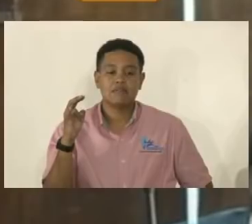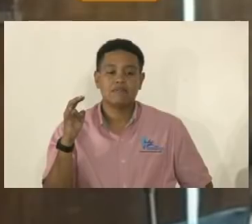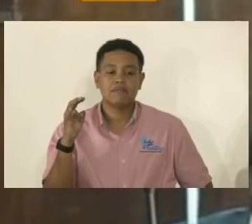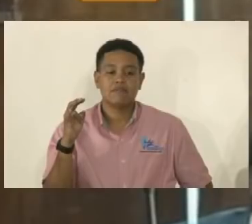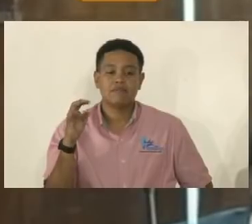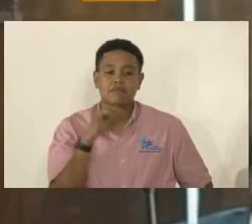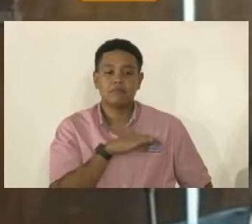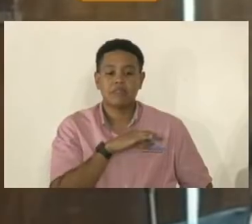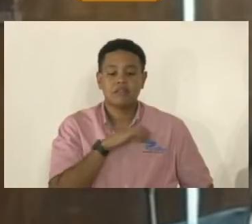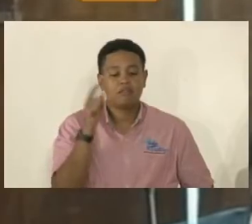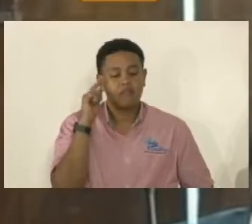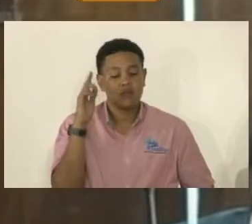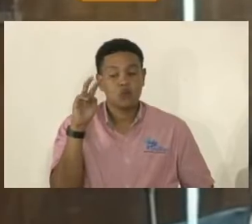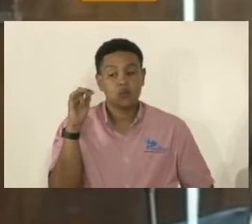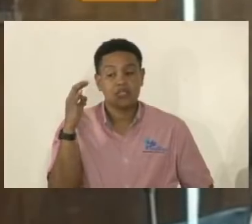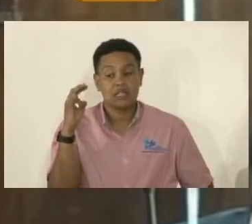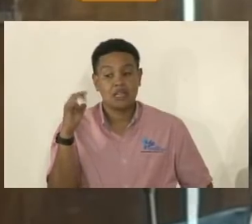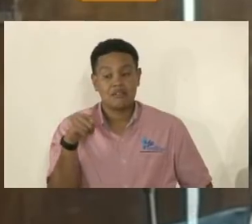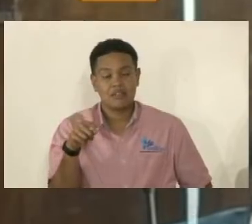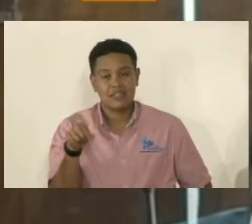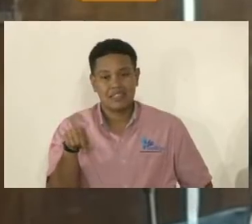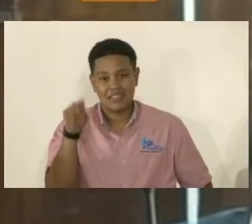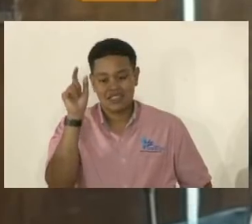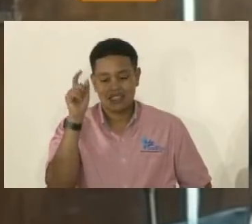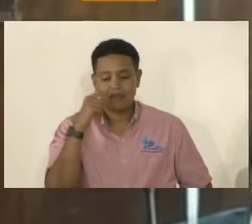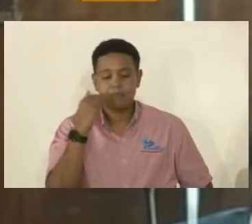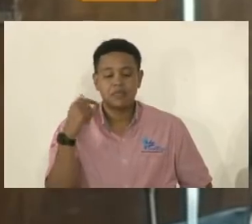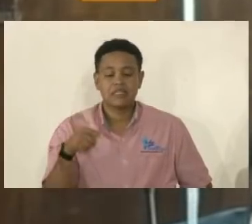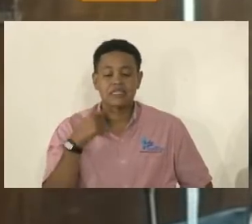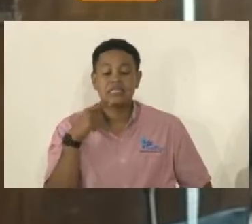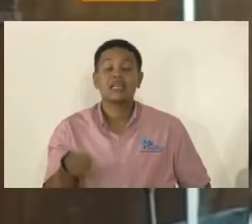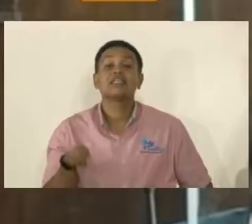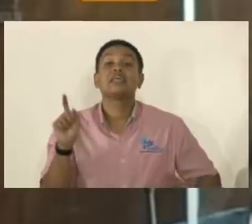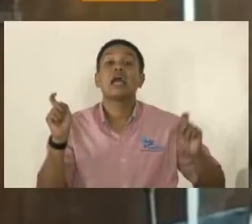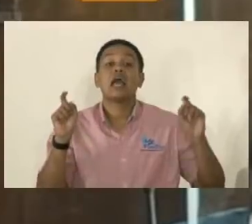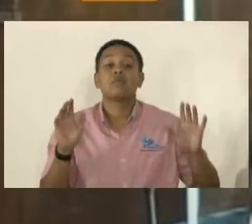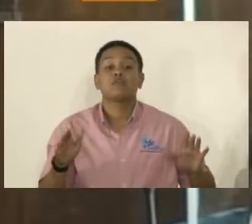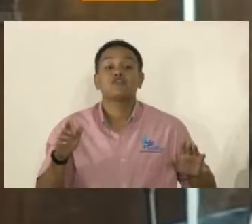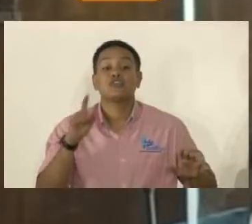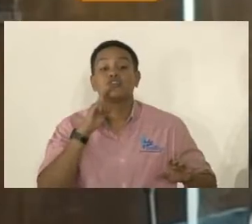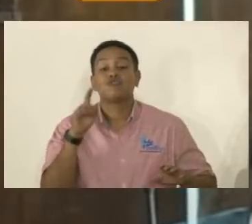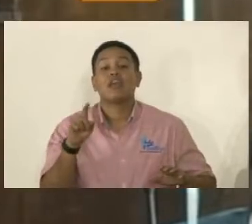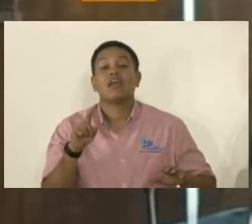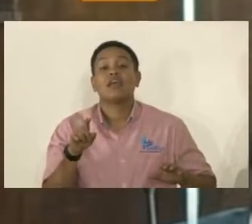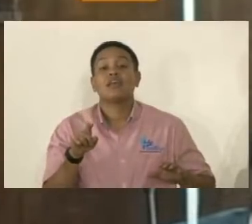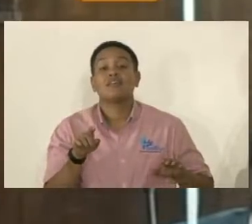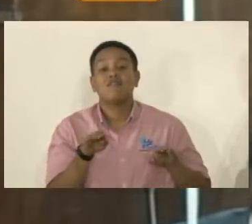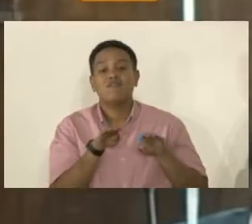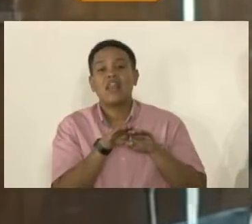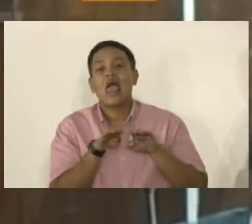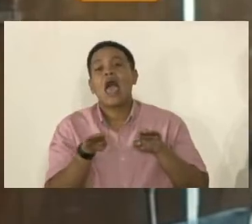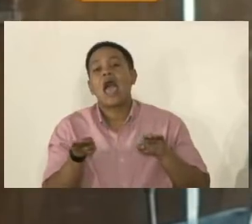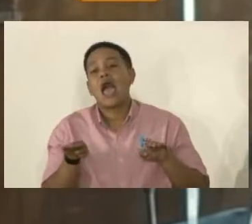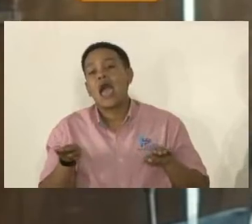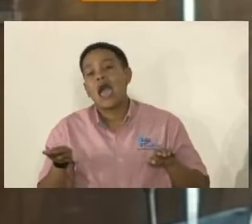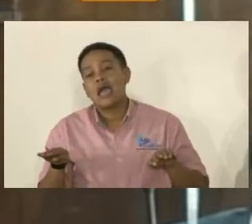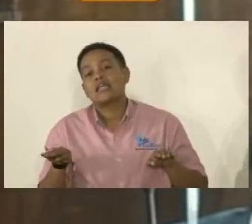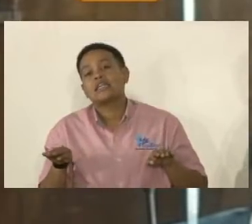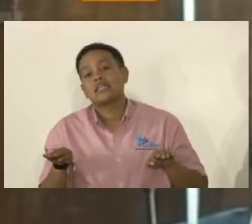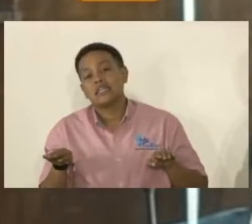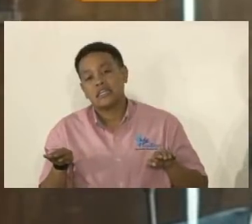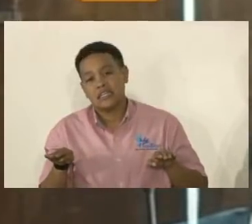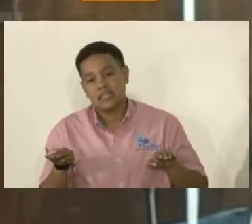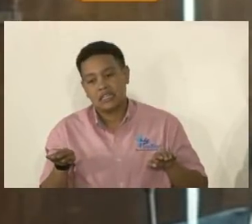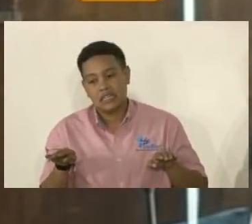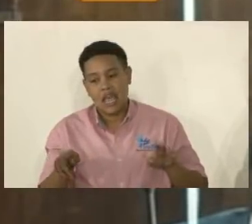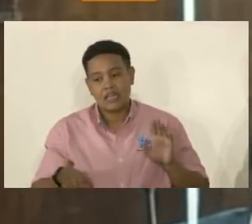of the government, the best we can say is that this administration has flattened the curve at a higher murder